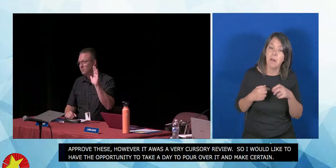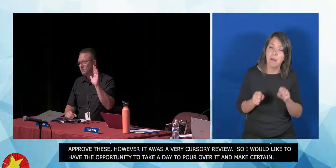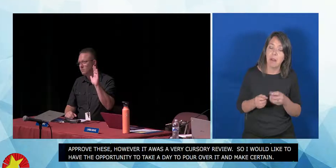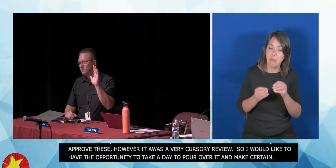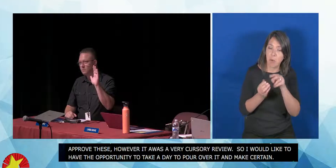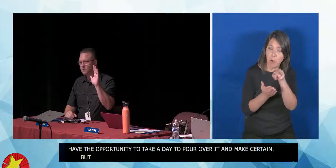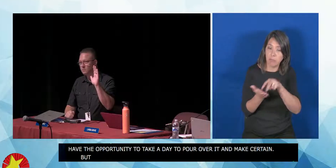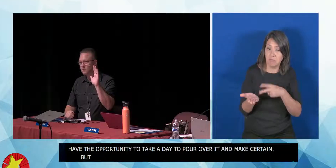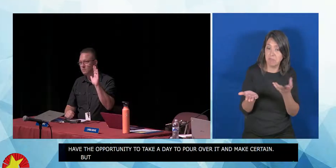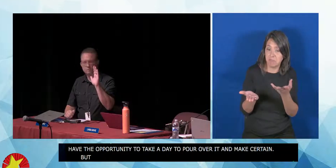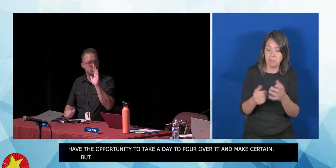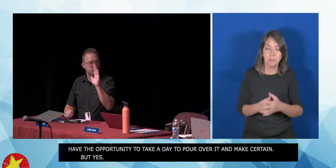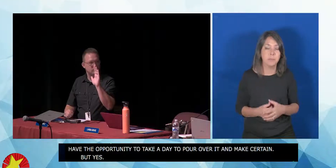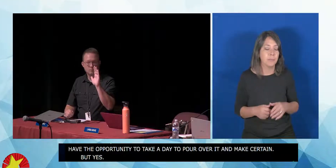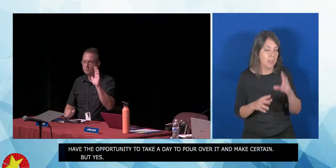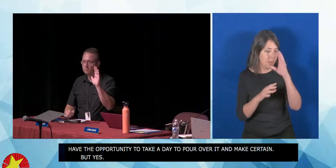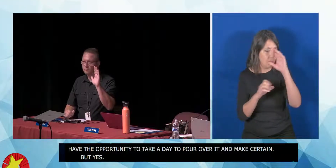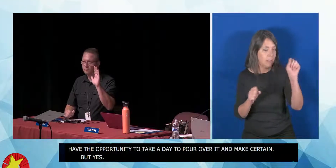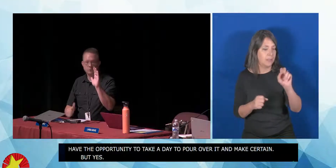Thank you, Ms. Murphy.